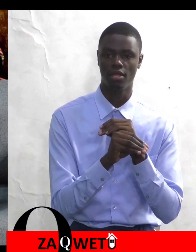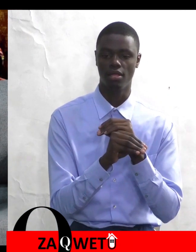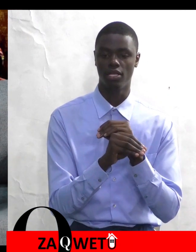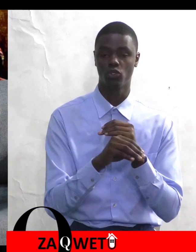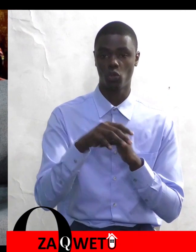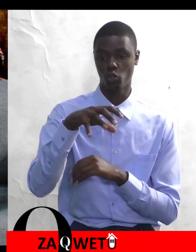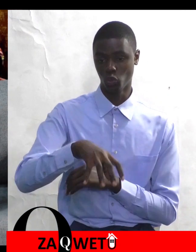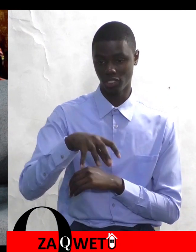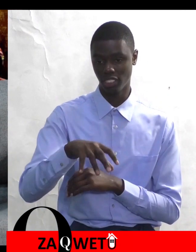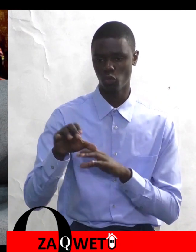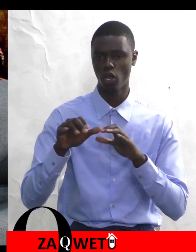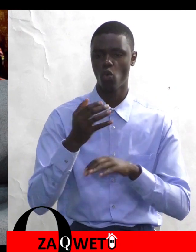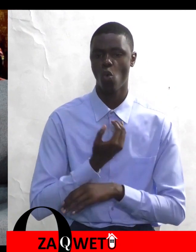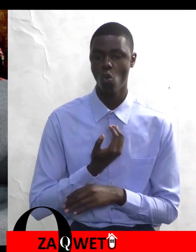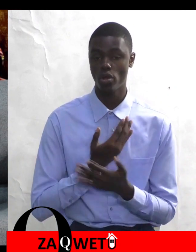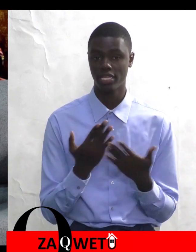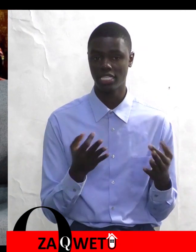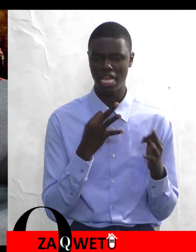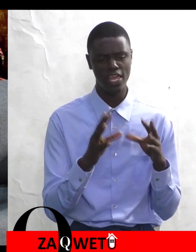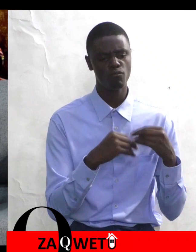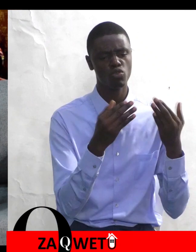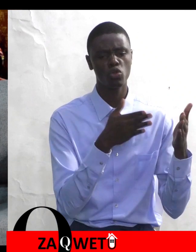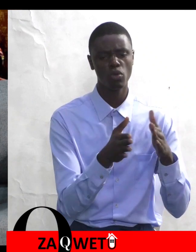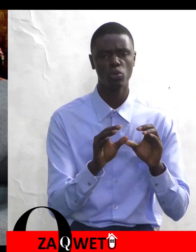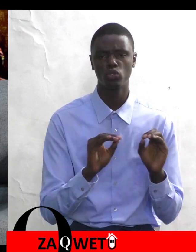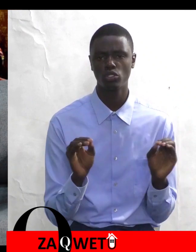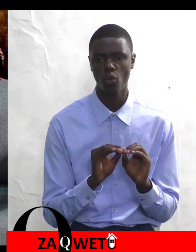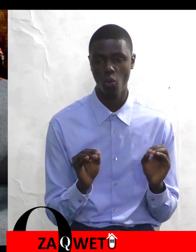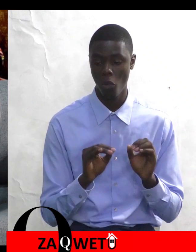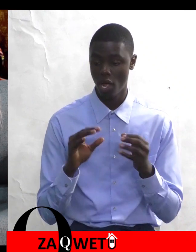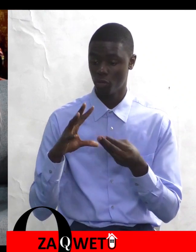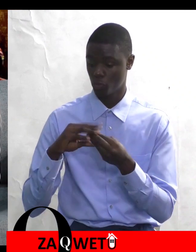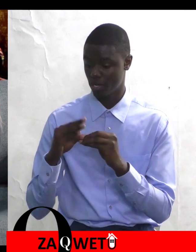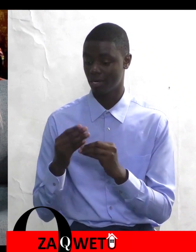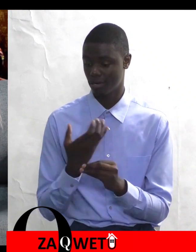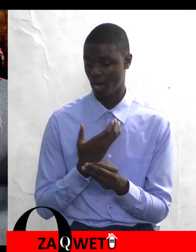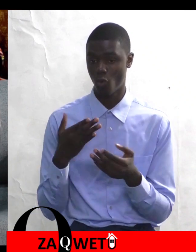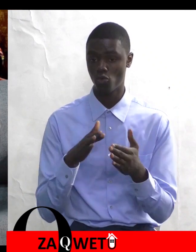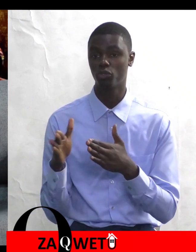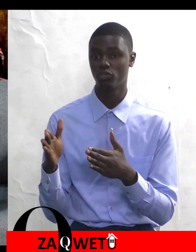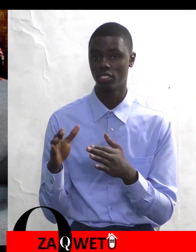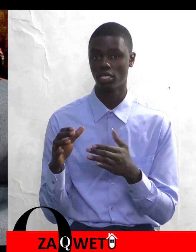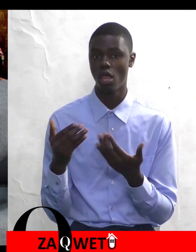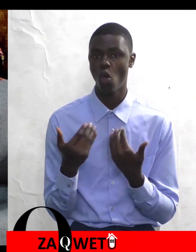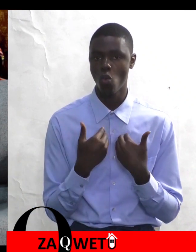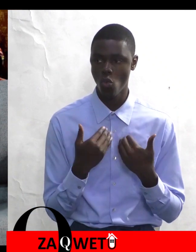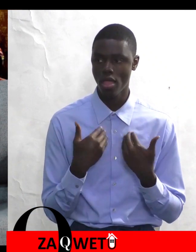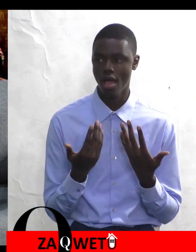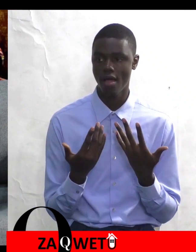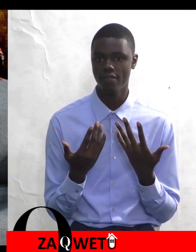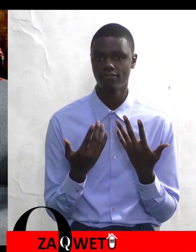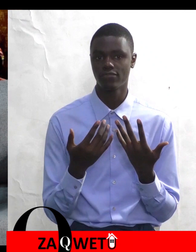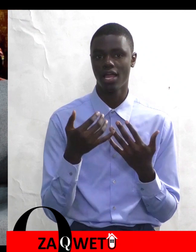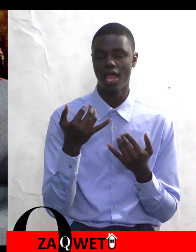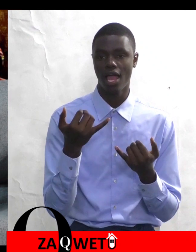a short stature, tuna do our own stuff. Yeah. Ni ile juu, kama hamtupe hiyo nafasi, we create our own.